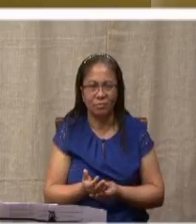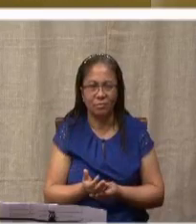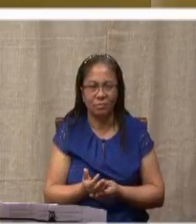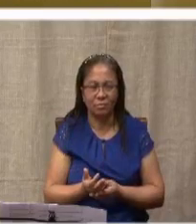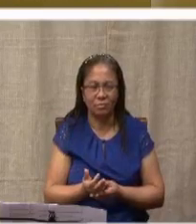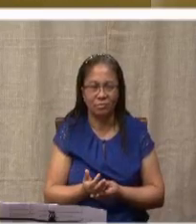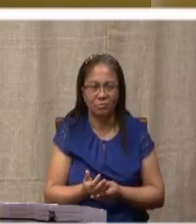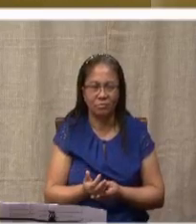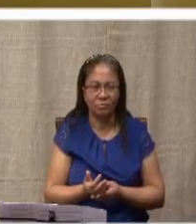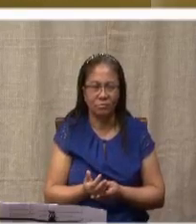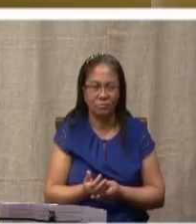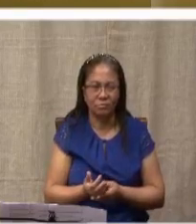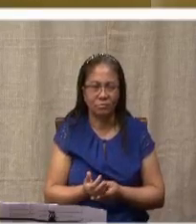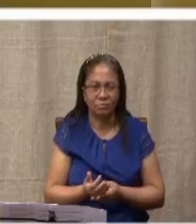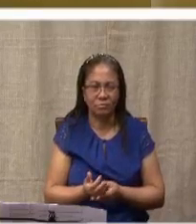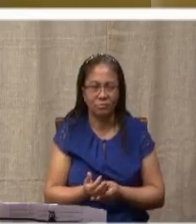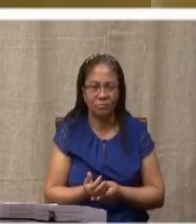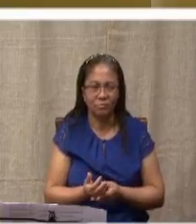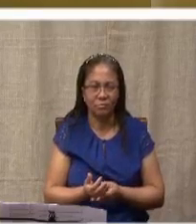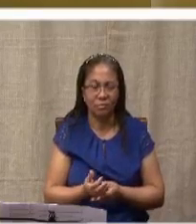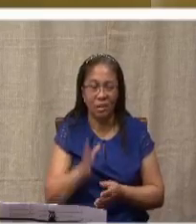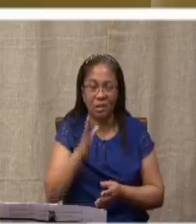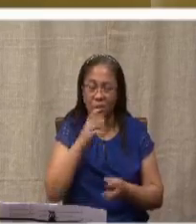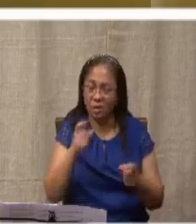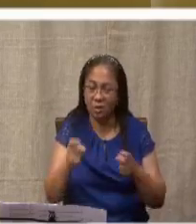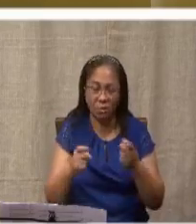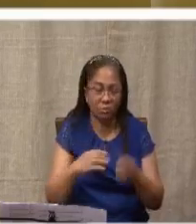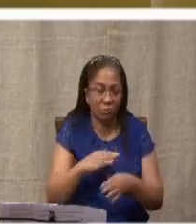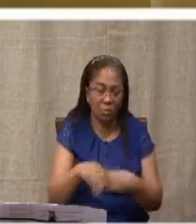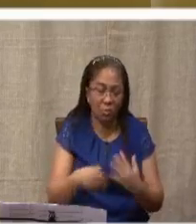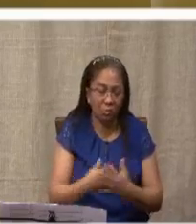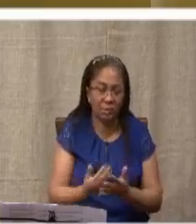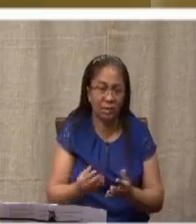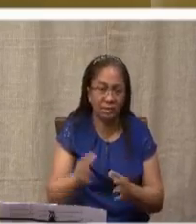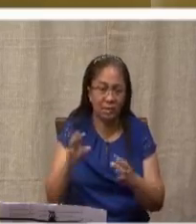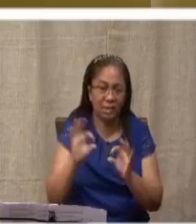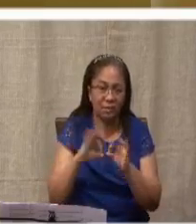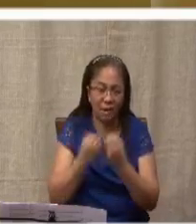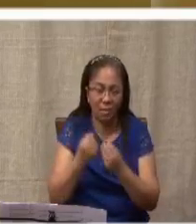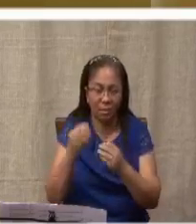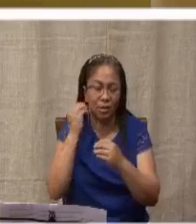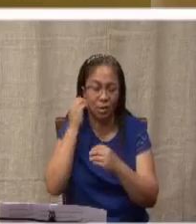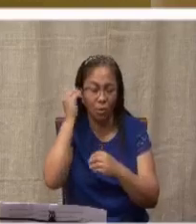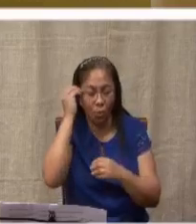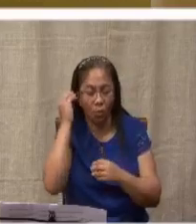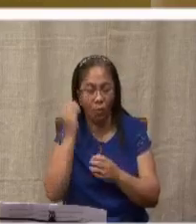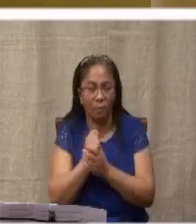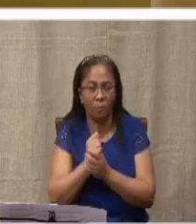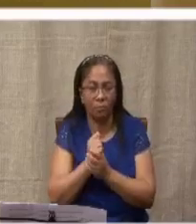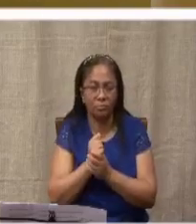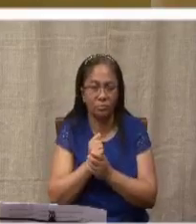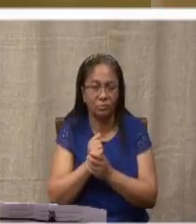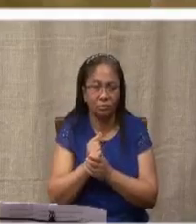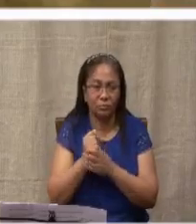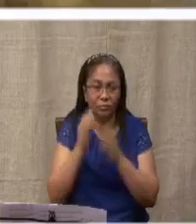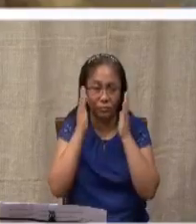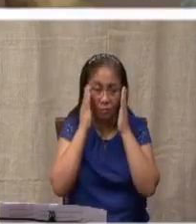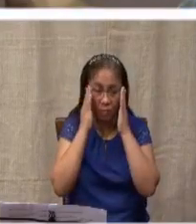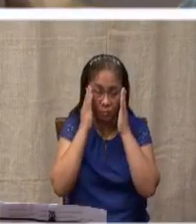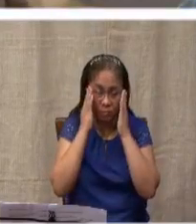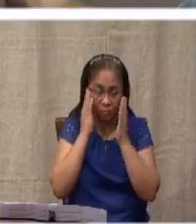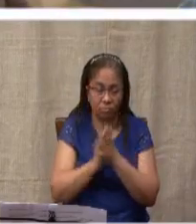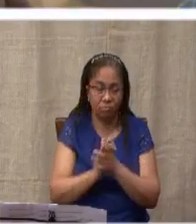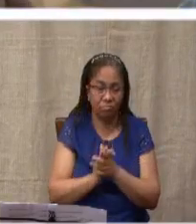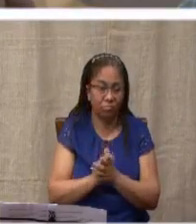and when that han is rocking what happens to the world what happens to the world all